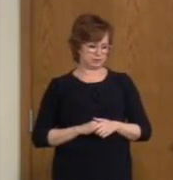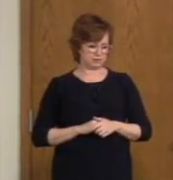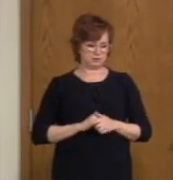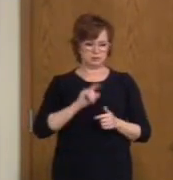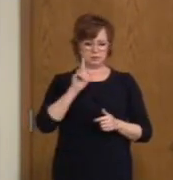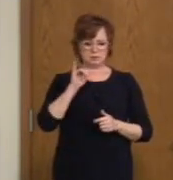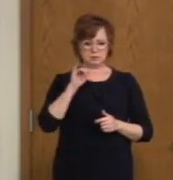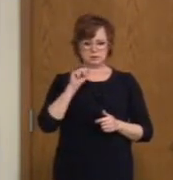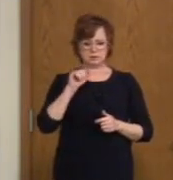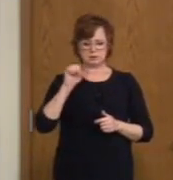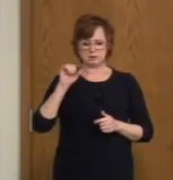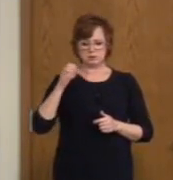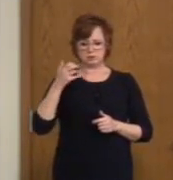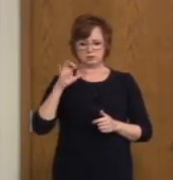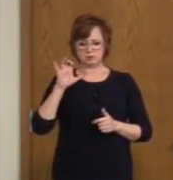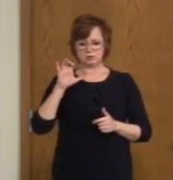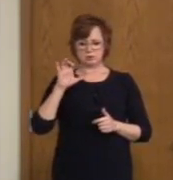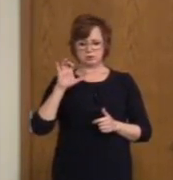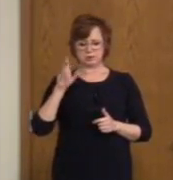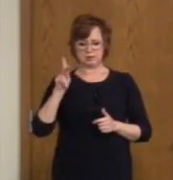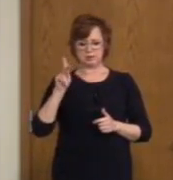Lisa Schick with CJME.